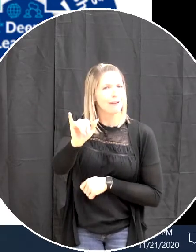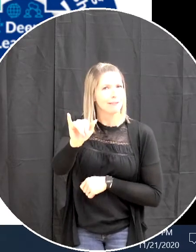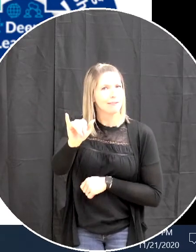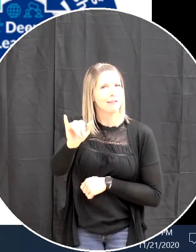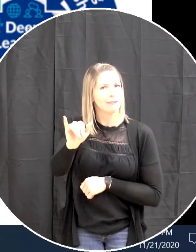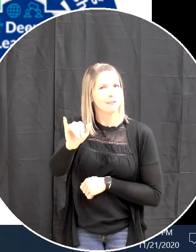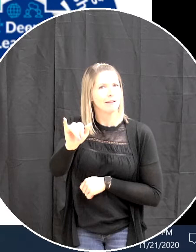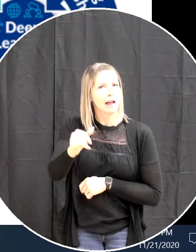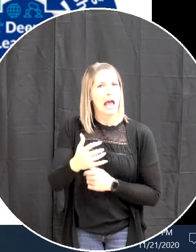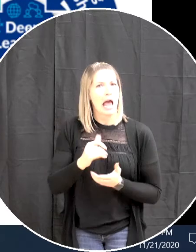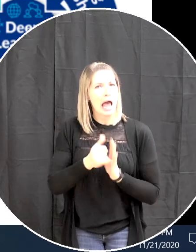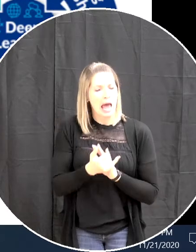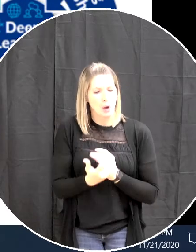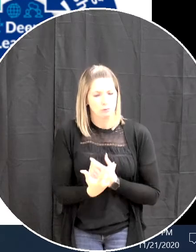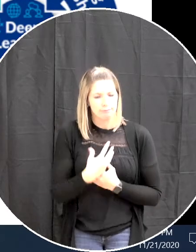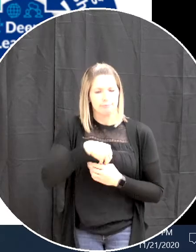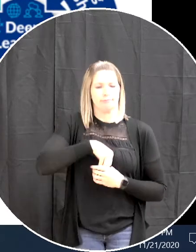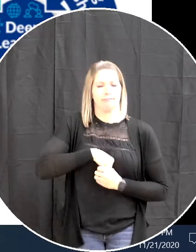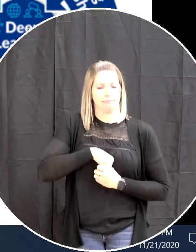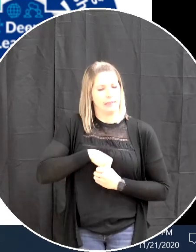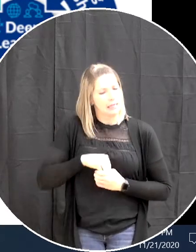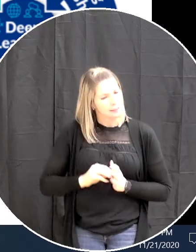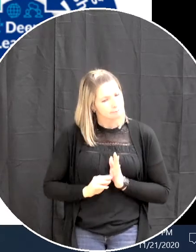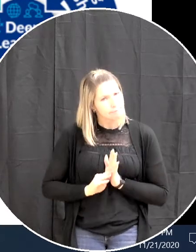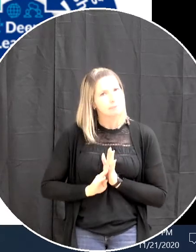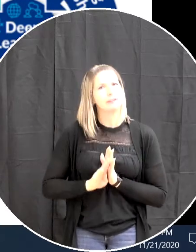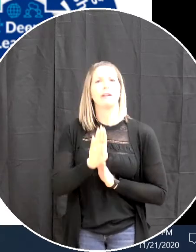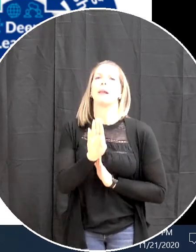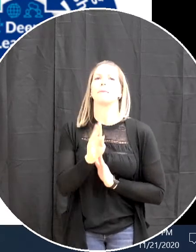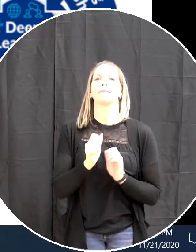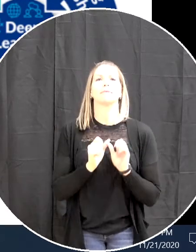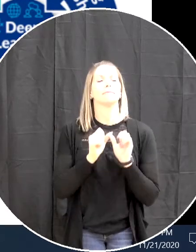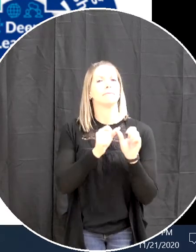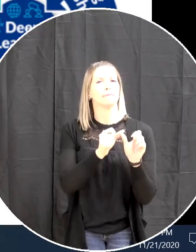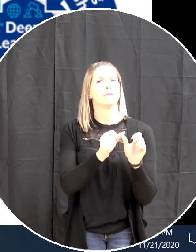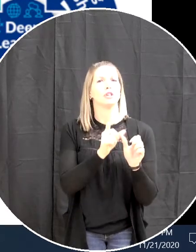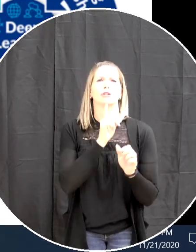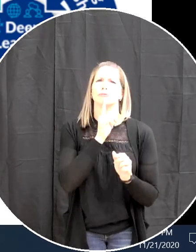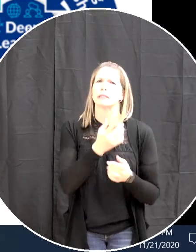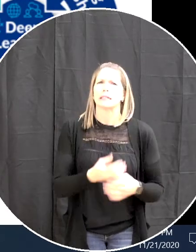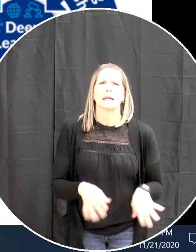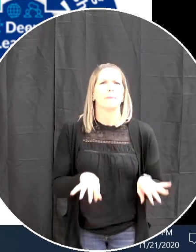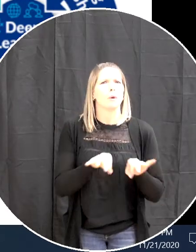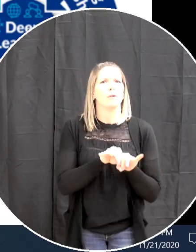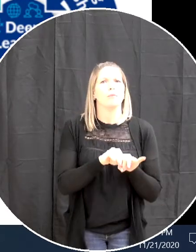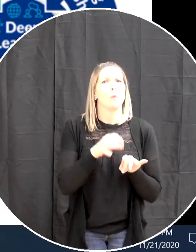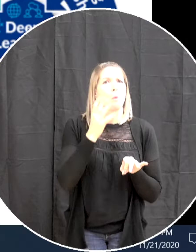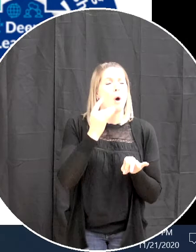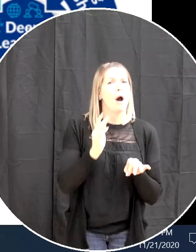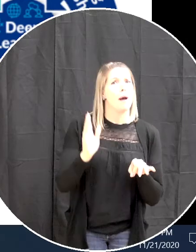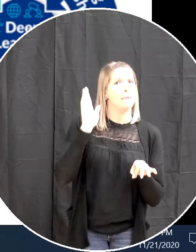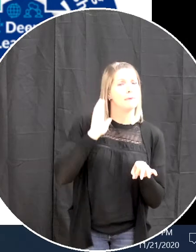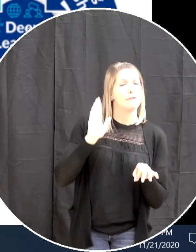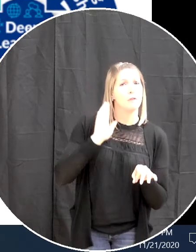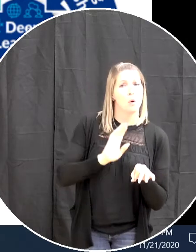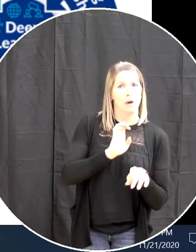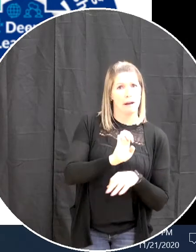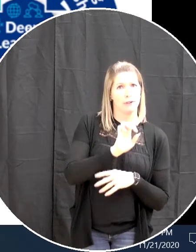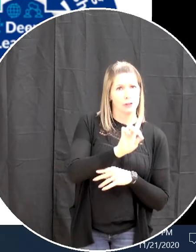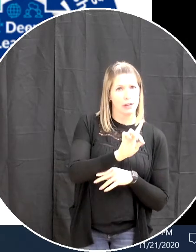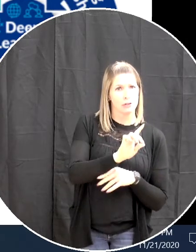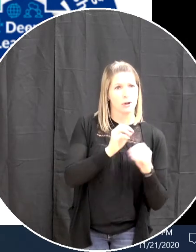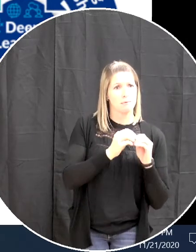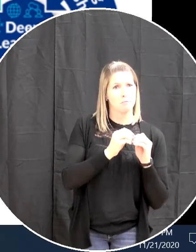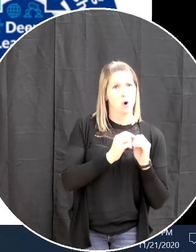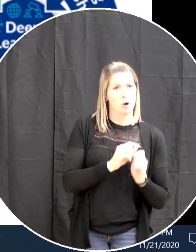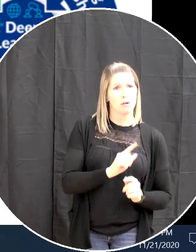through traditional assessment practices. This type of learning is really a paradigm shift from how education has traditionally been delivered